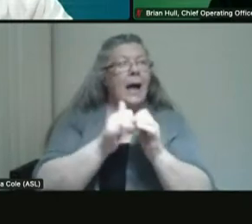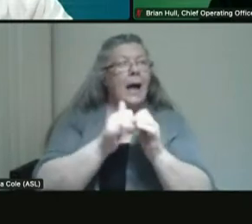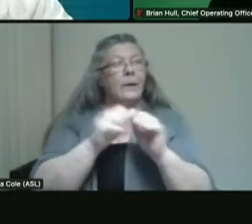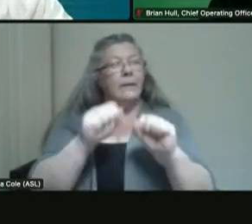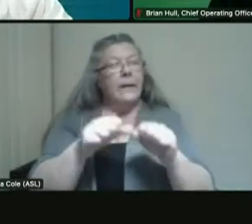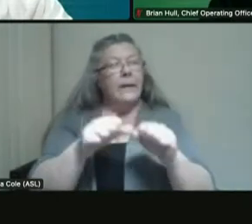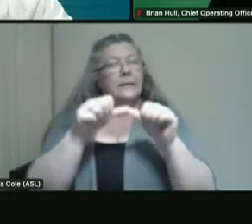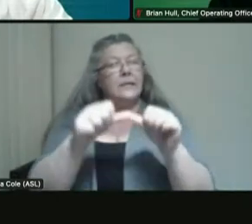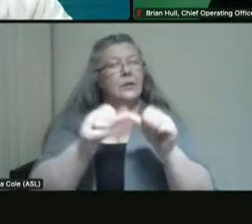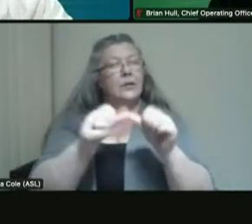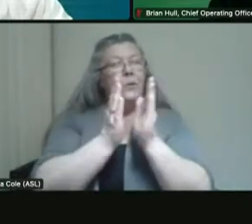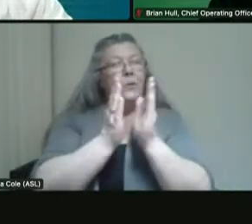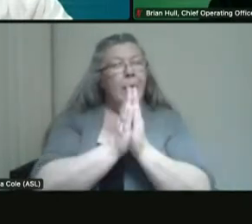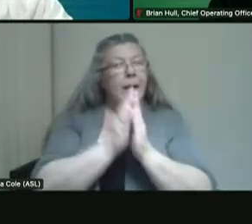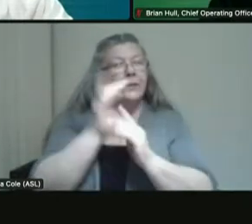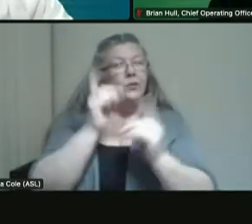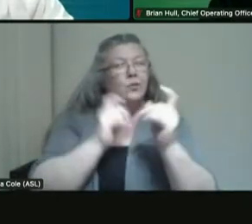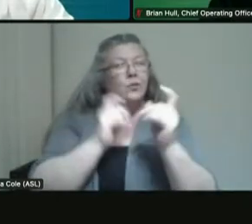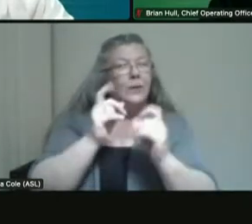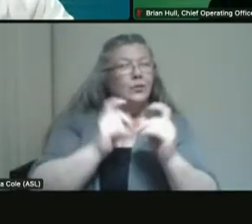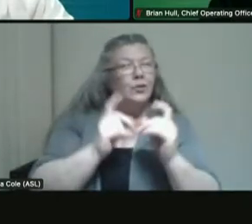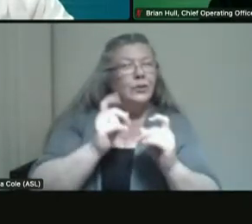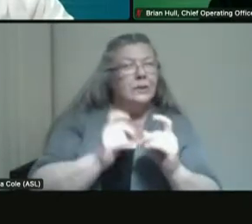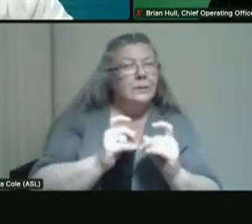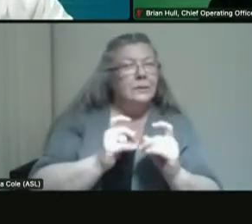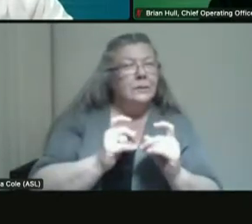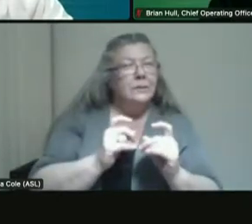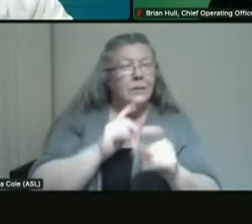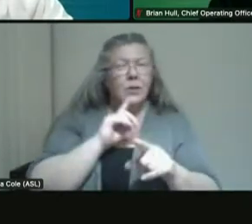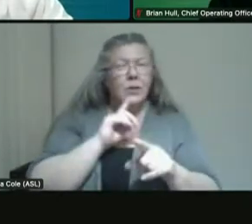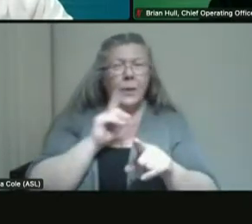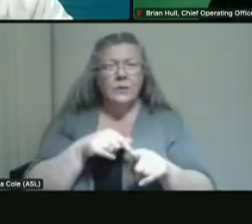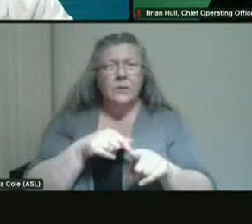questions? And I think the answer to that is you answer them. Is that right?